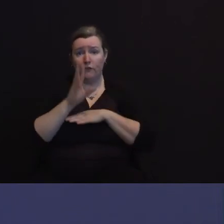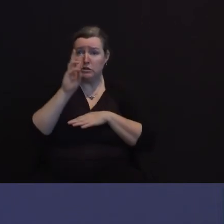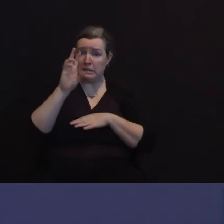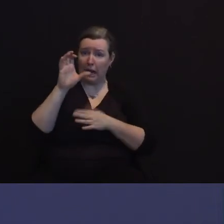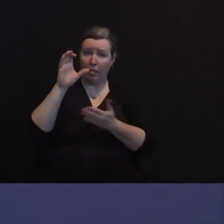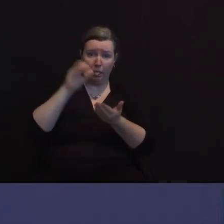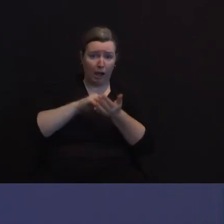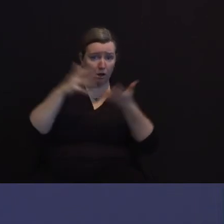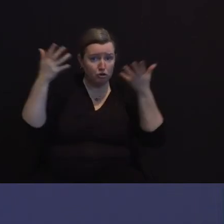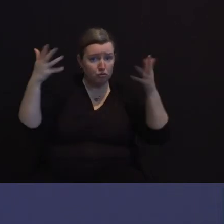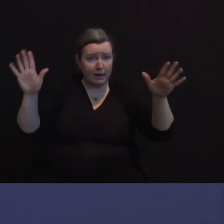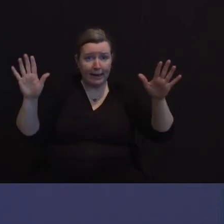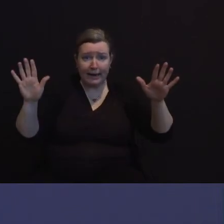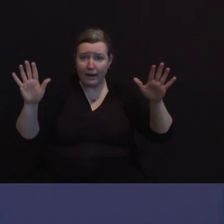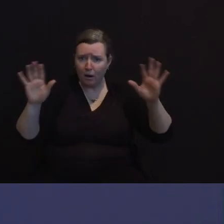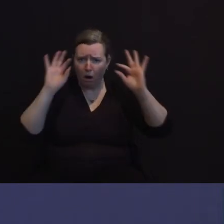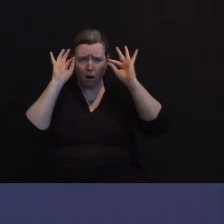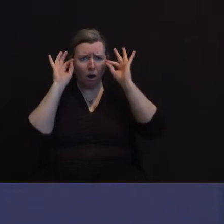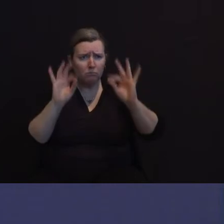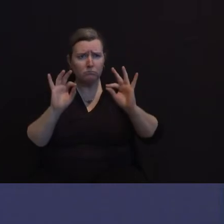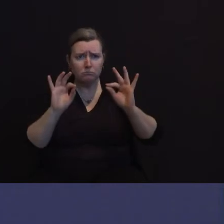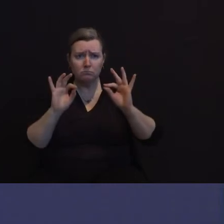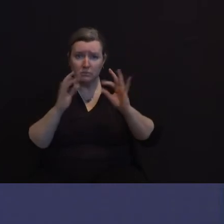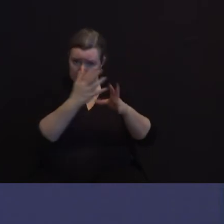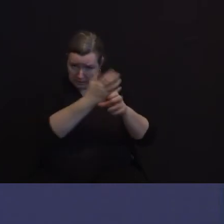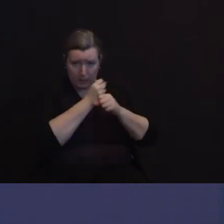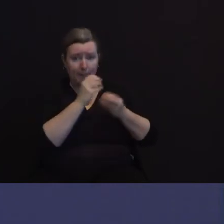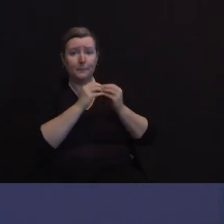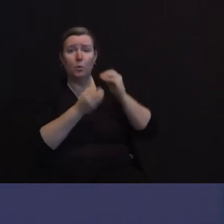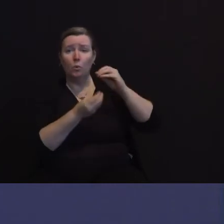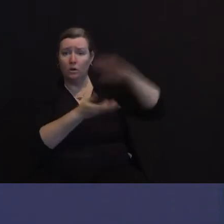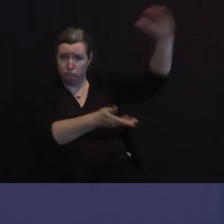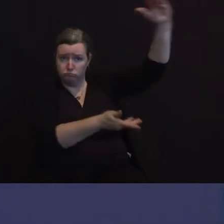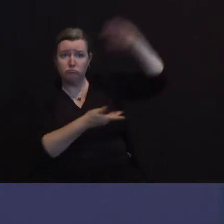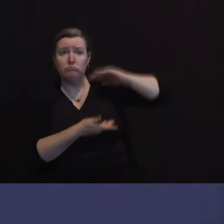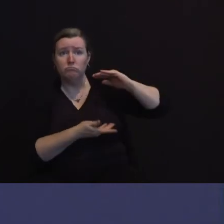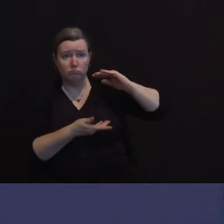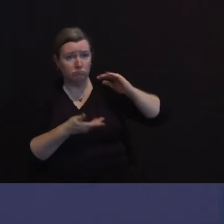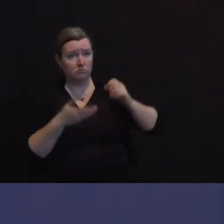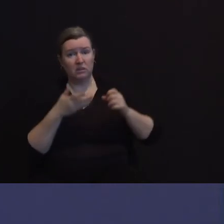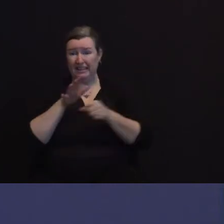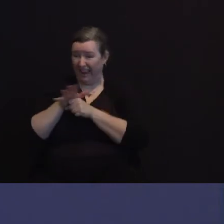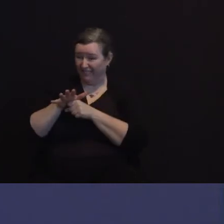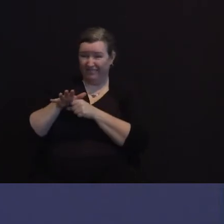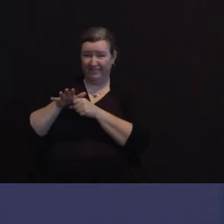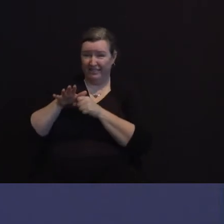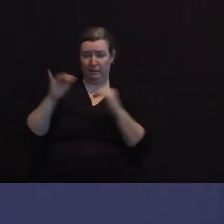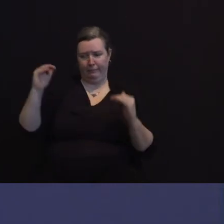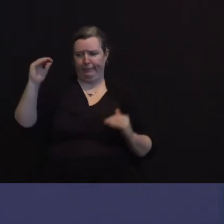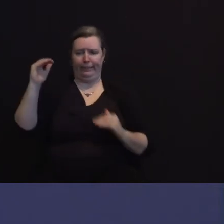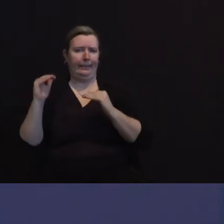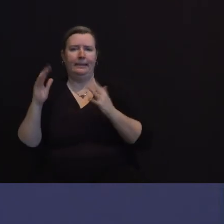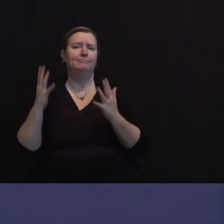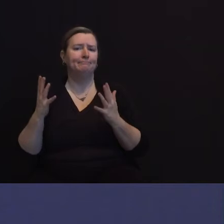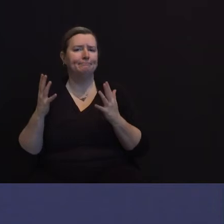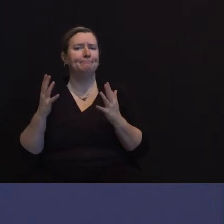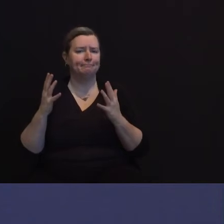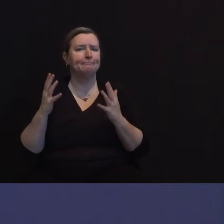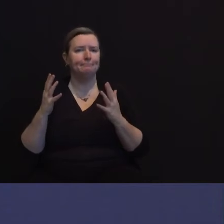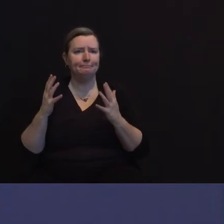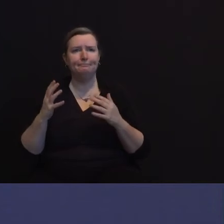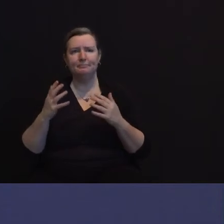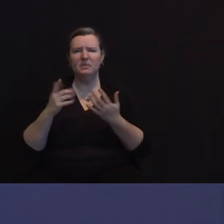already. The supplies are going up, not yet where we need them, but if you look in the intermediate, not just next week or the 3 weeks coming